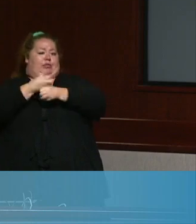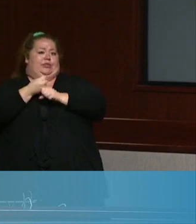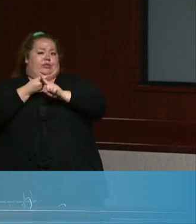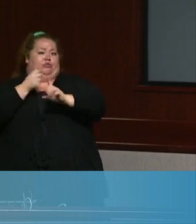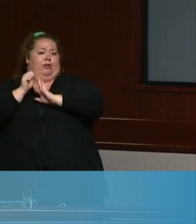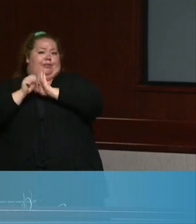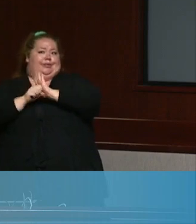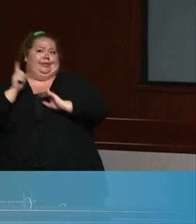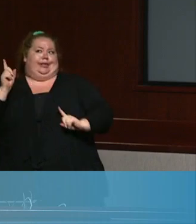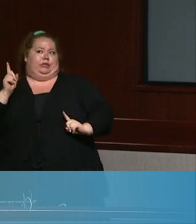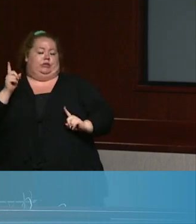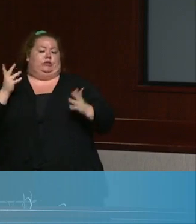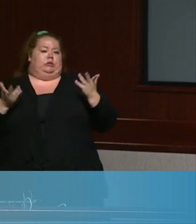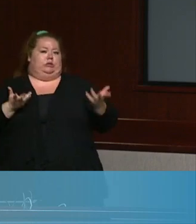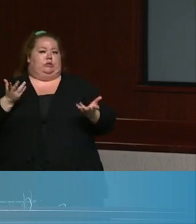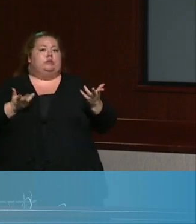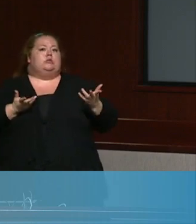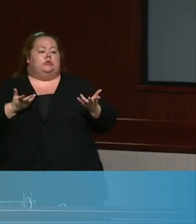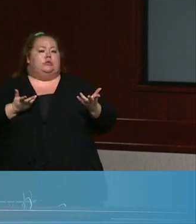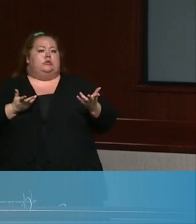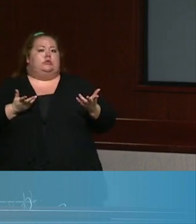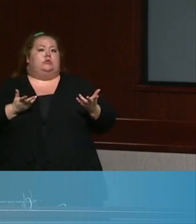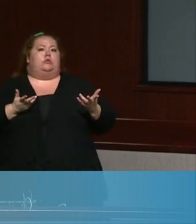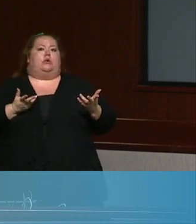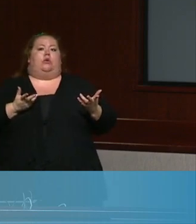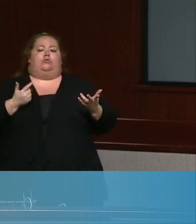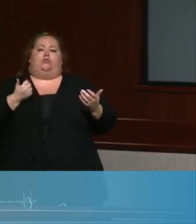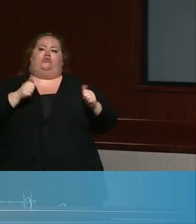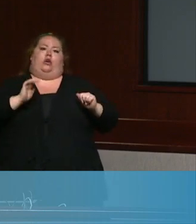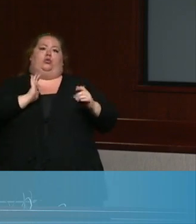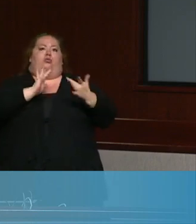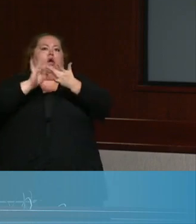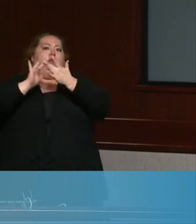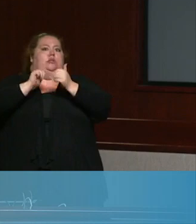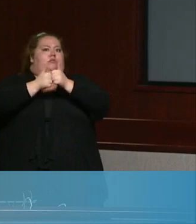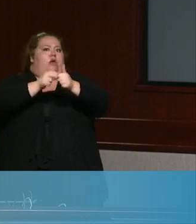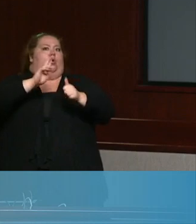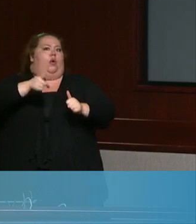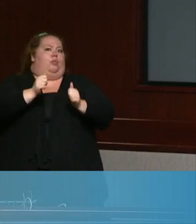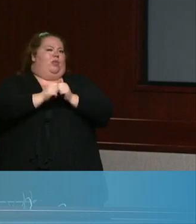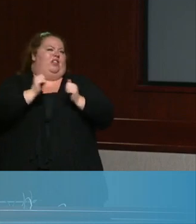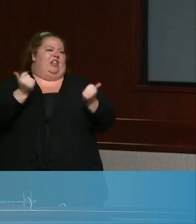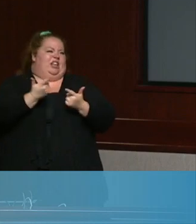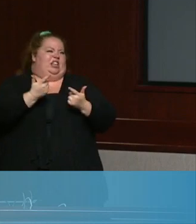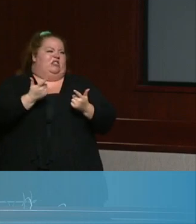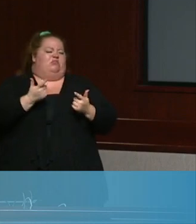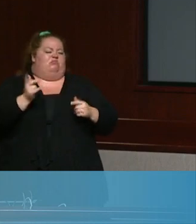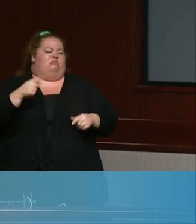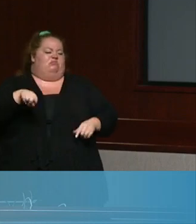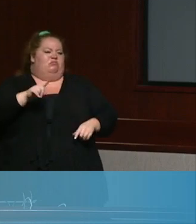ability to contact any of our cases and follow up with any of the close contacts.